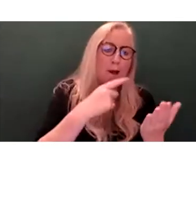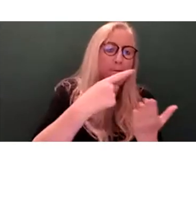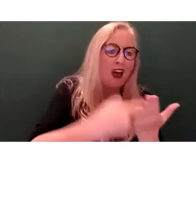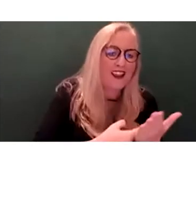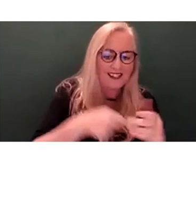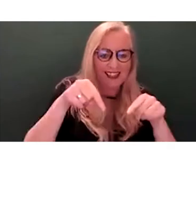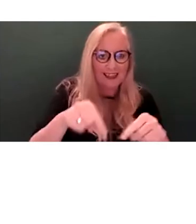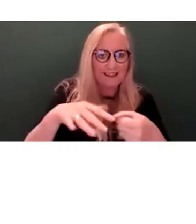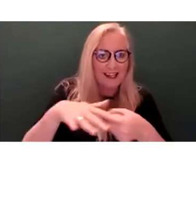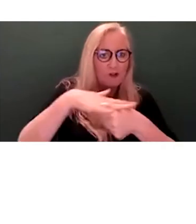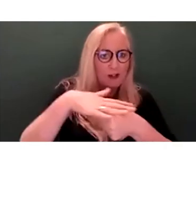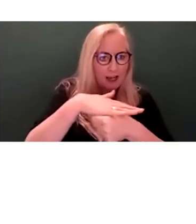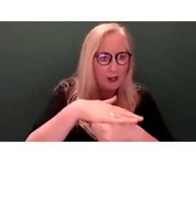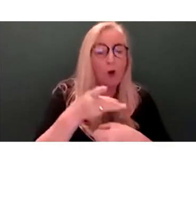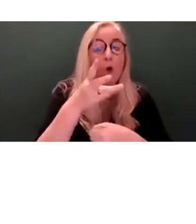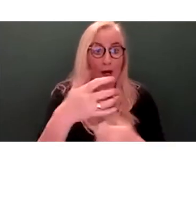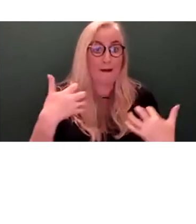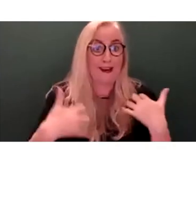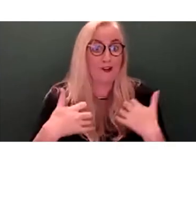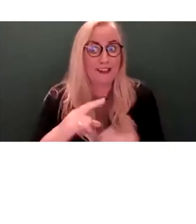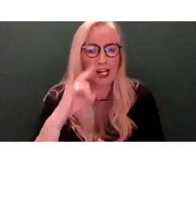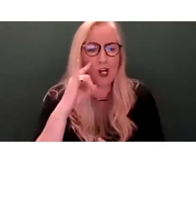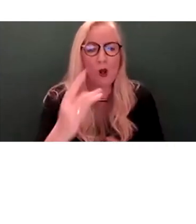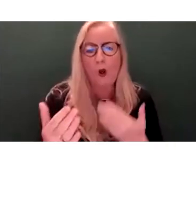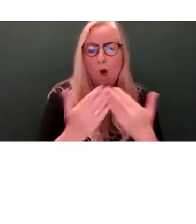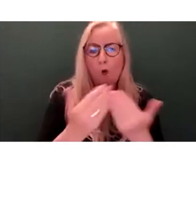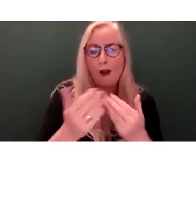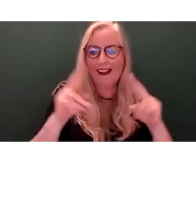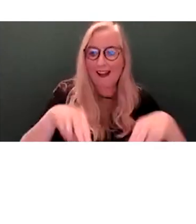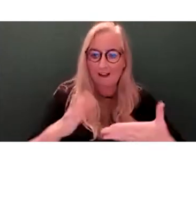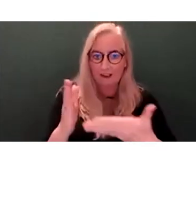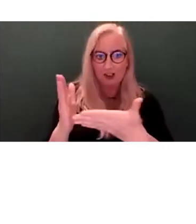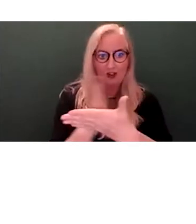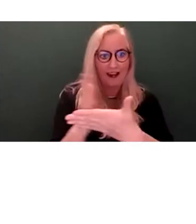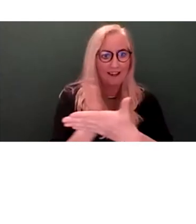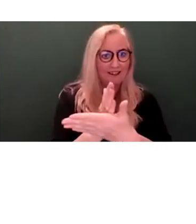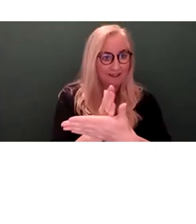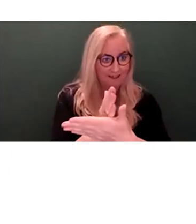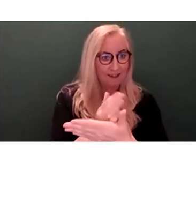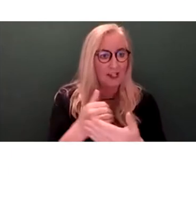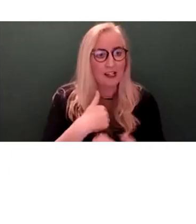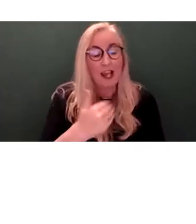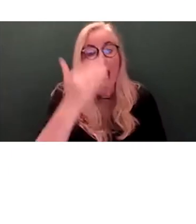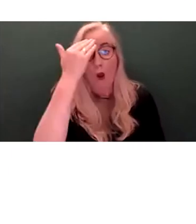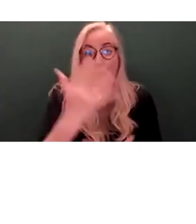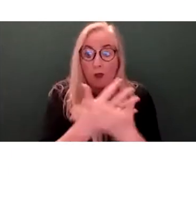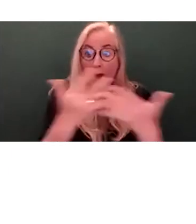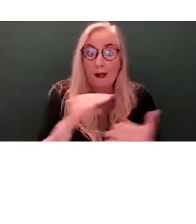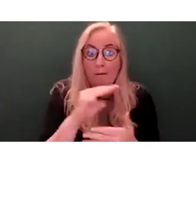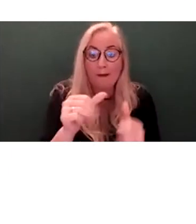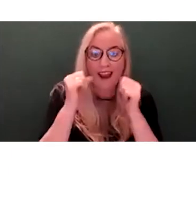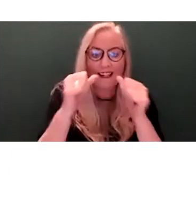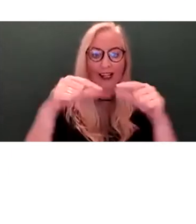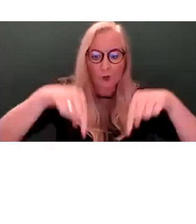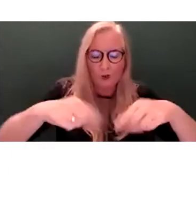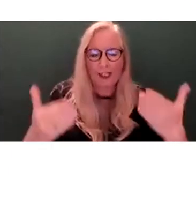area will be very interested to hear what they can share. I know that attendees today are well